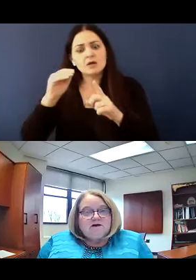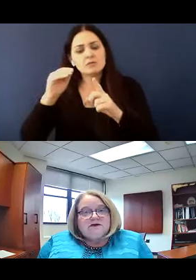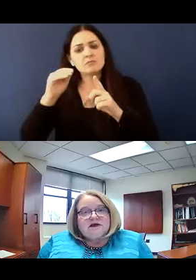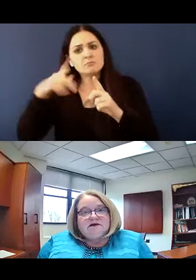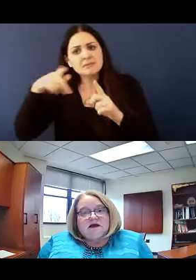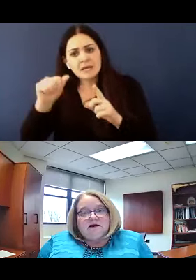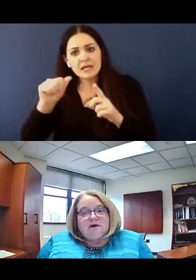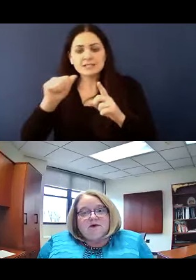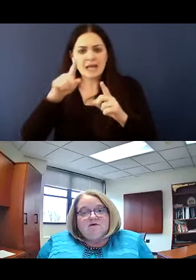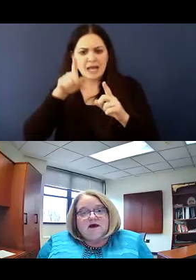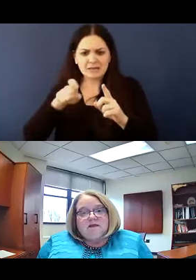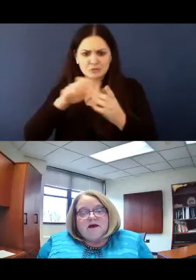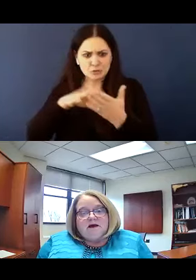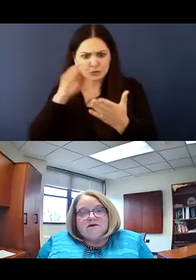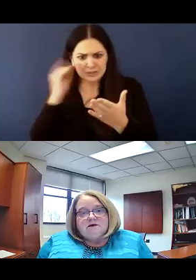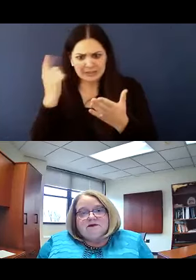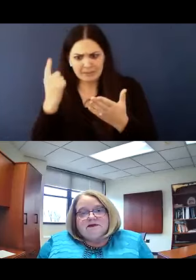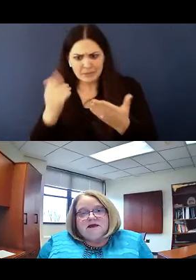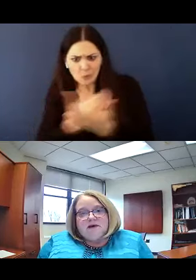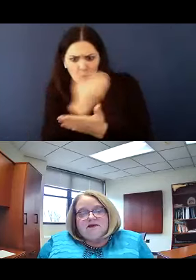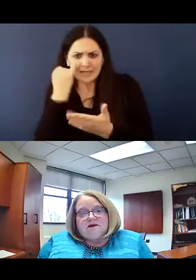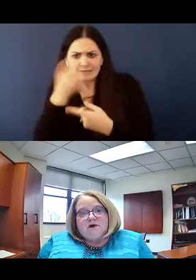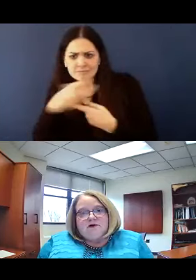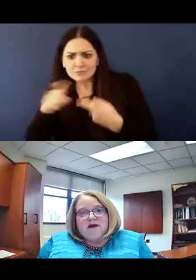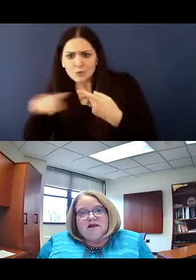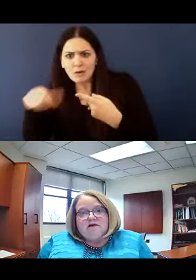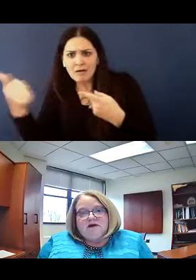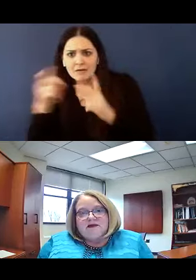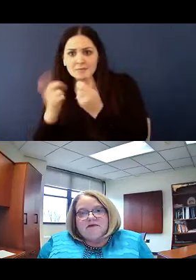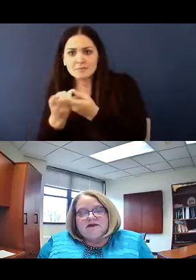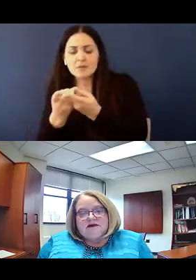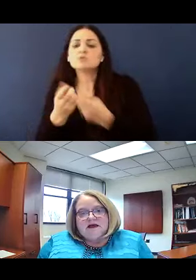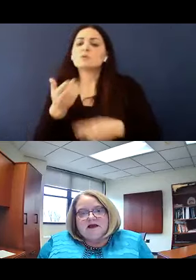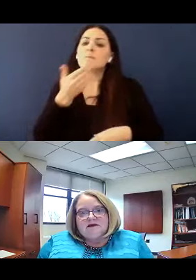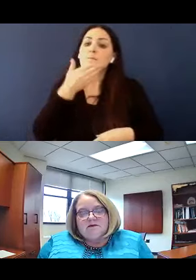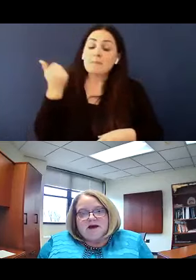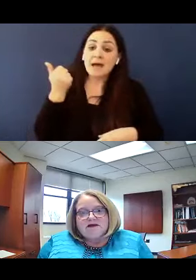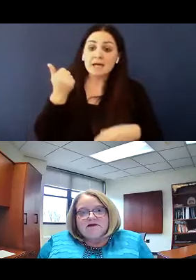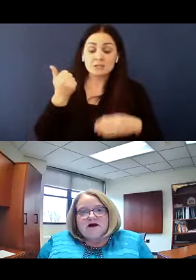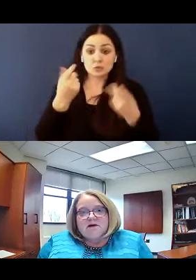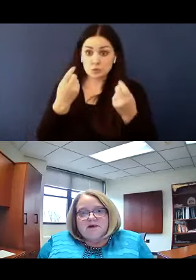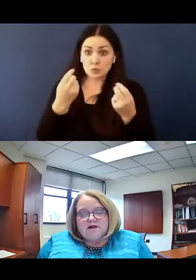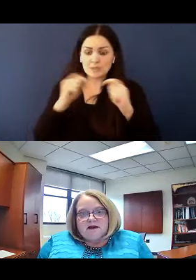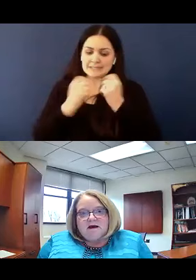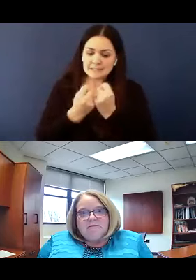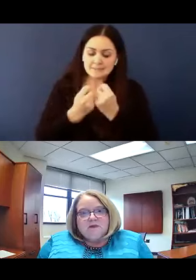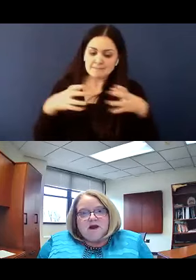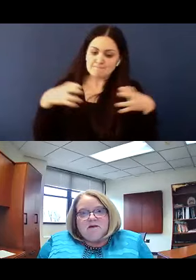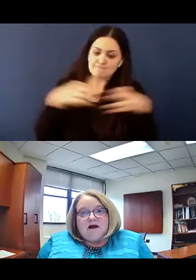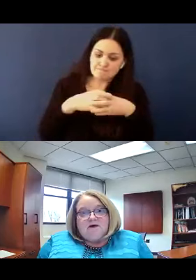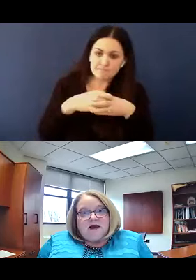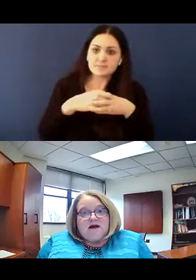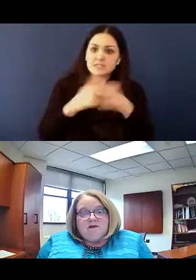potentially a new skill set if we move them. So the team-based approach, by leaving teams intact to the best of our